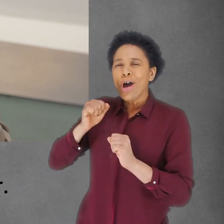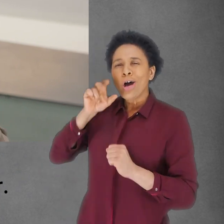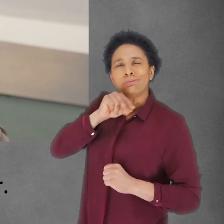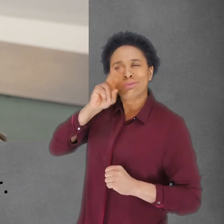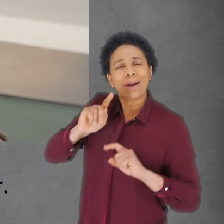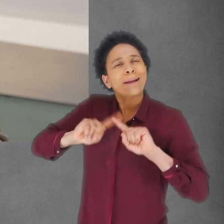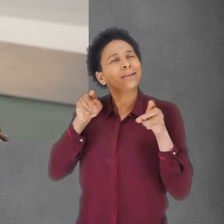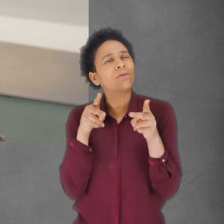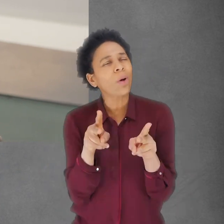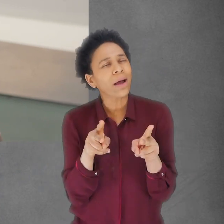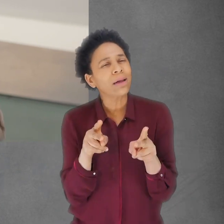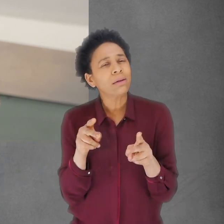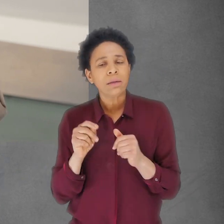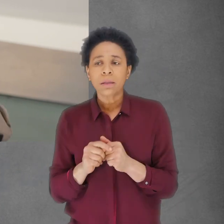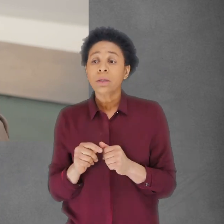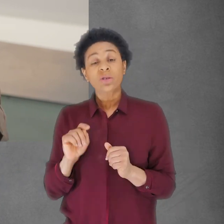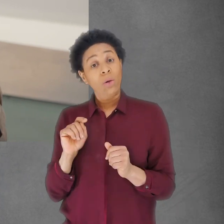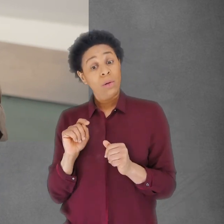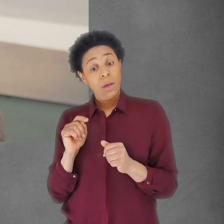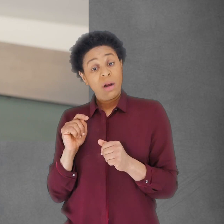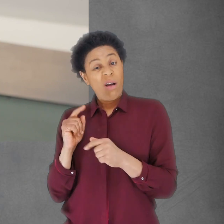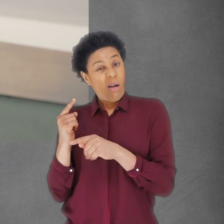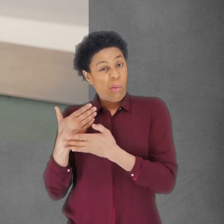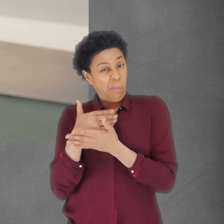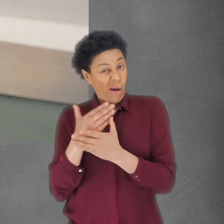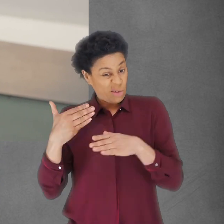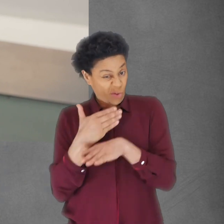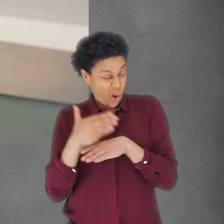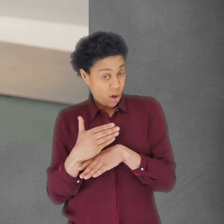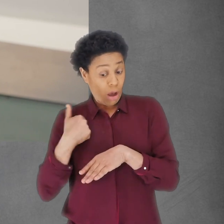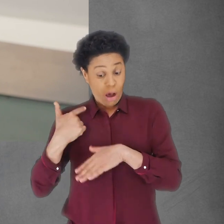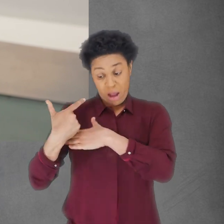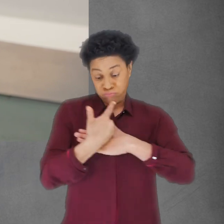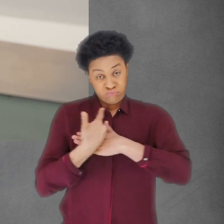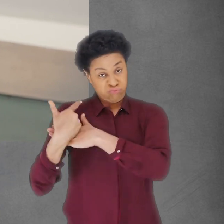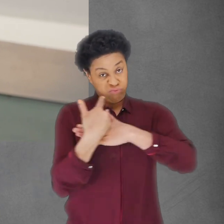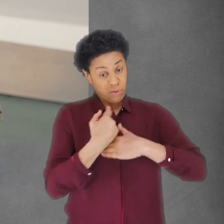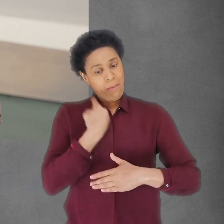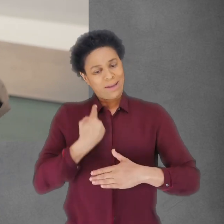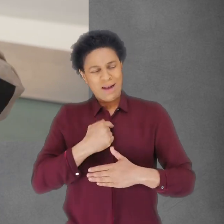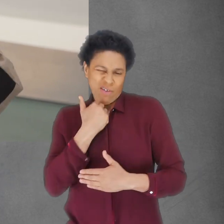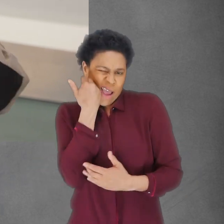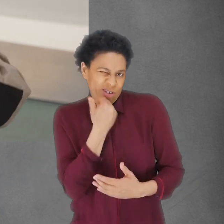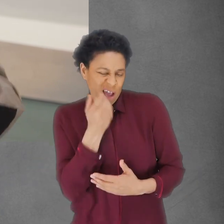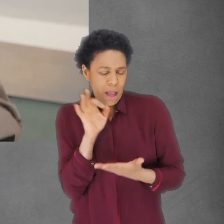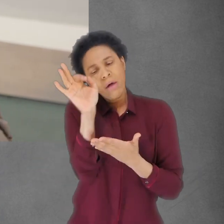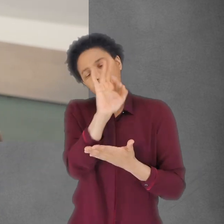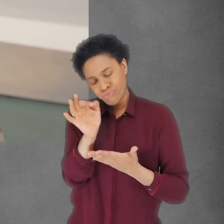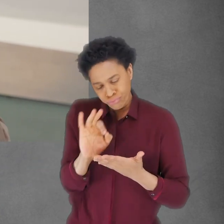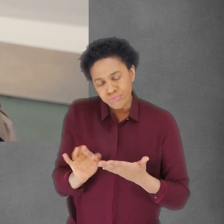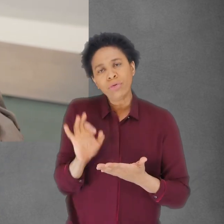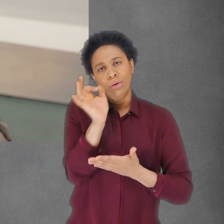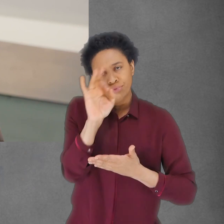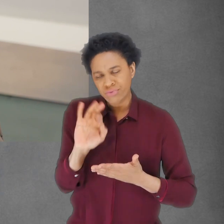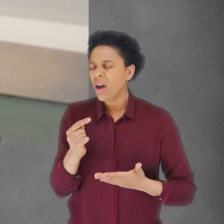voice that was my mother. So I think I'm just in that mind space, really. I did a part of the sound work as